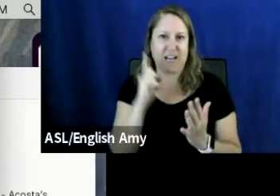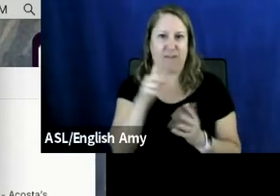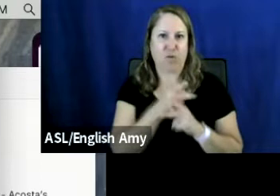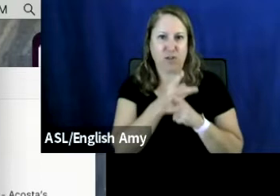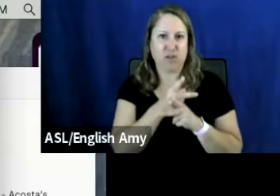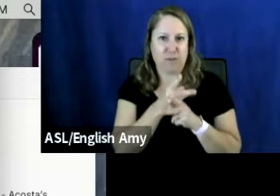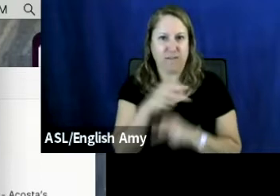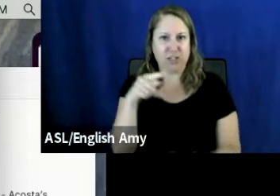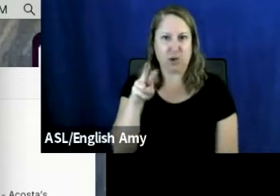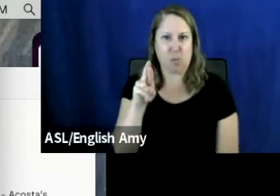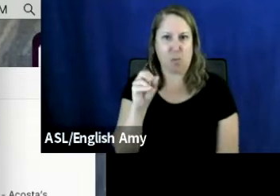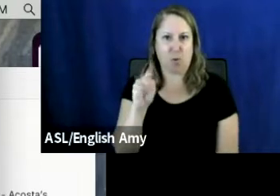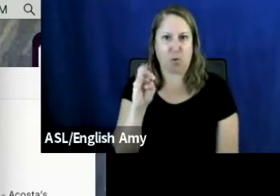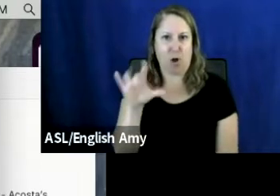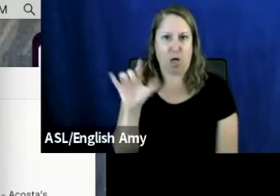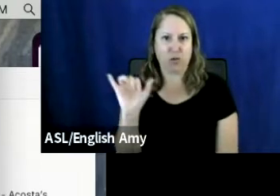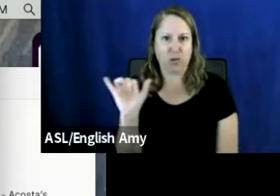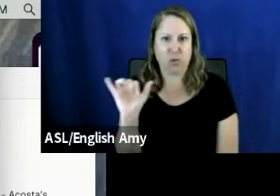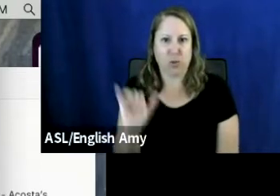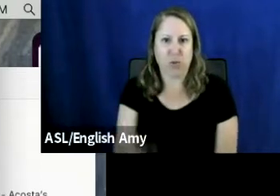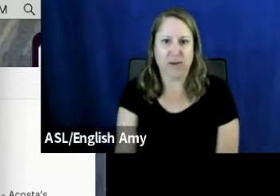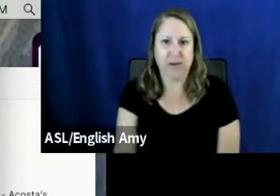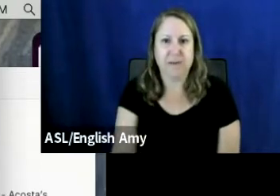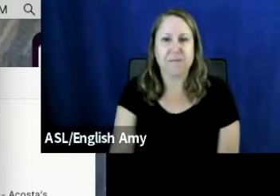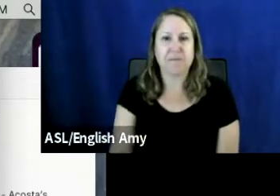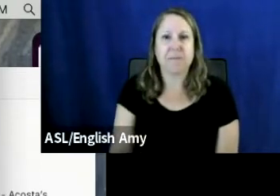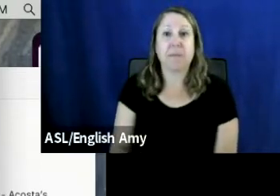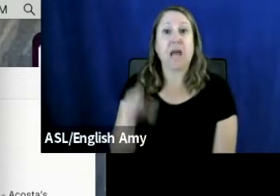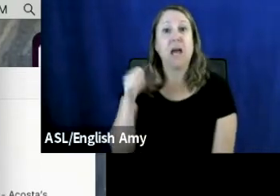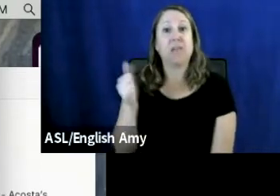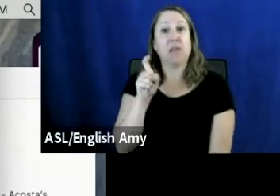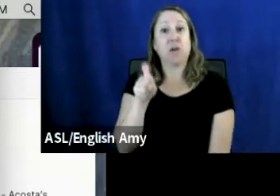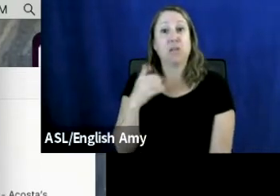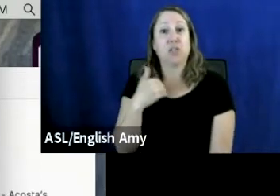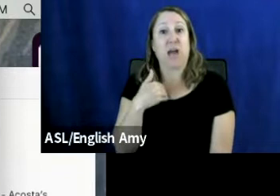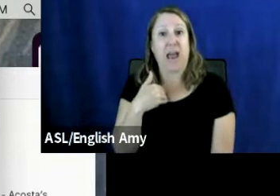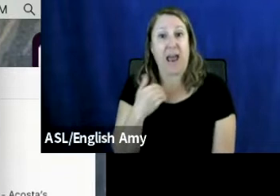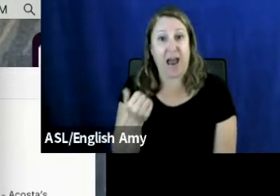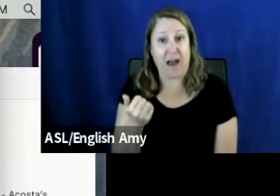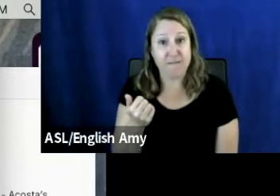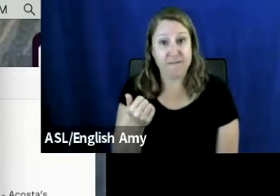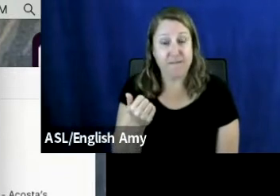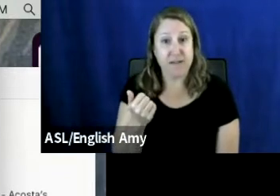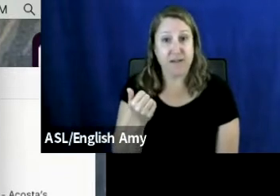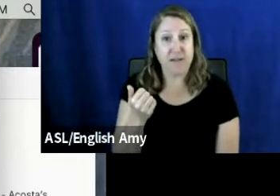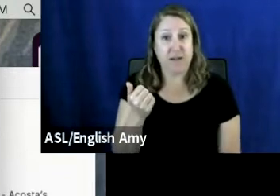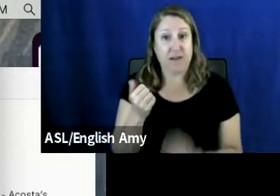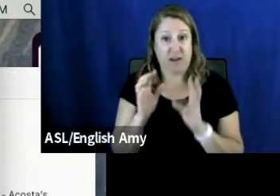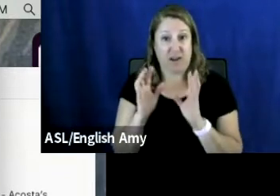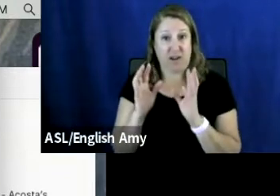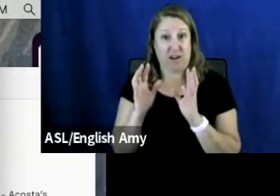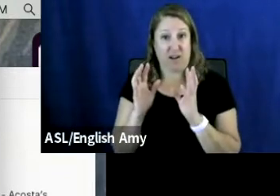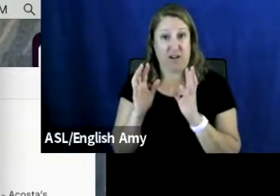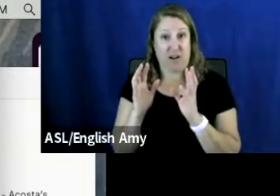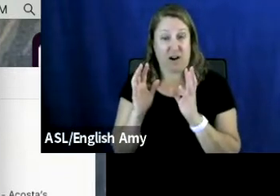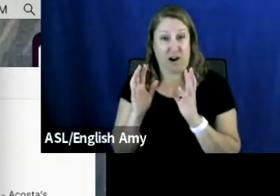well. And the other question I had is, are the seminars part of your